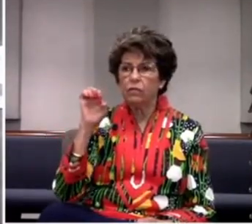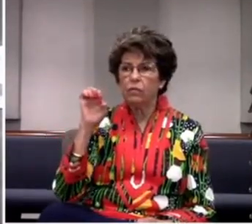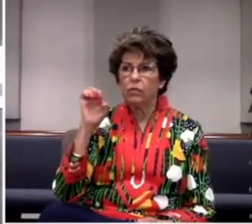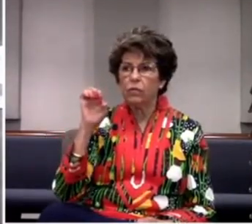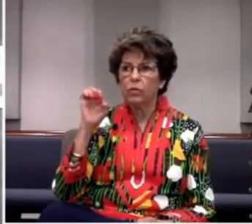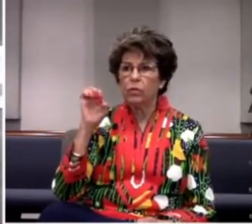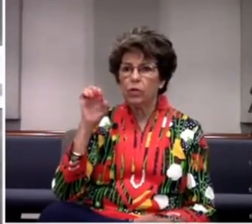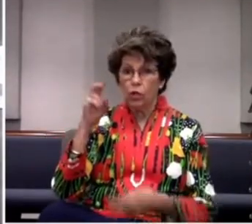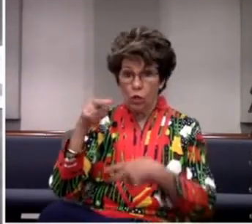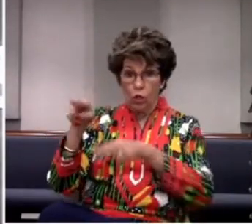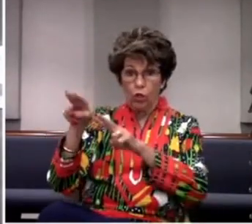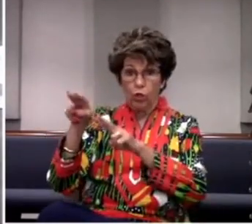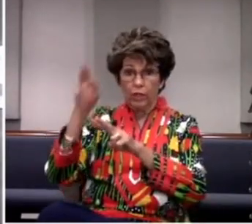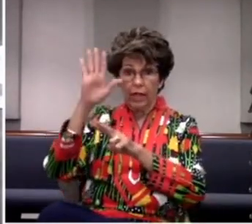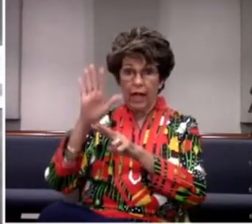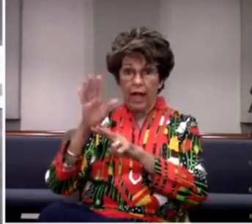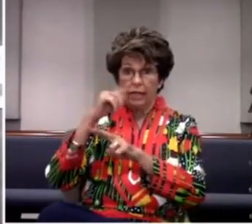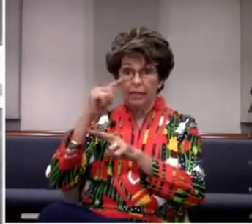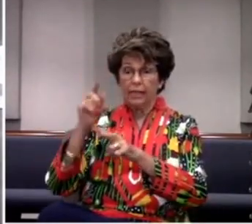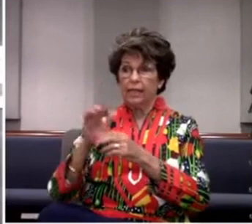looked at God and said,